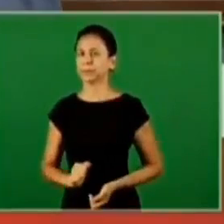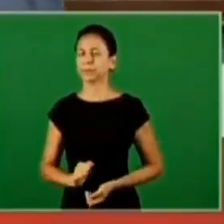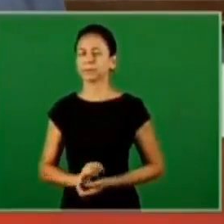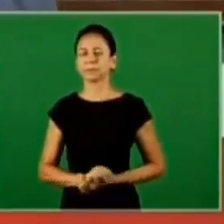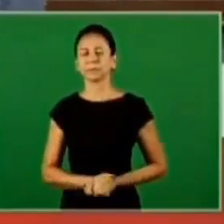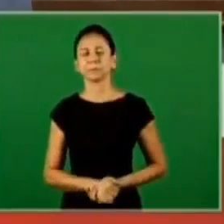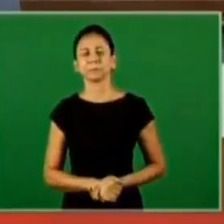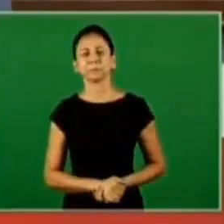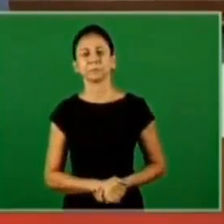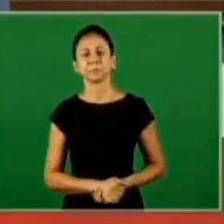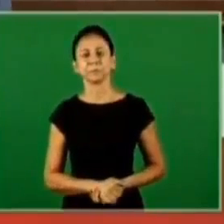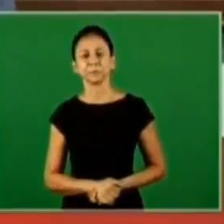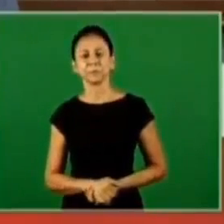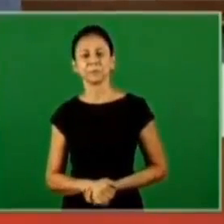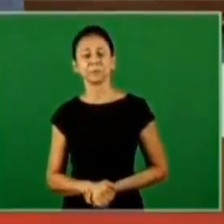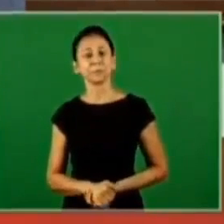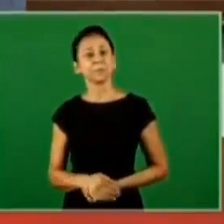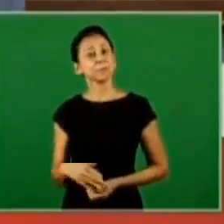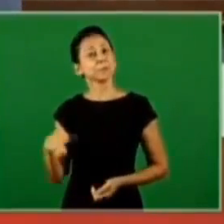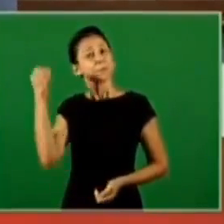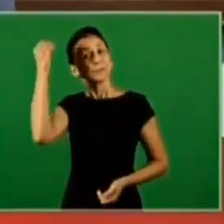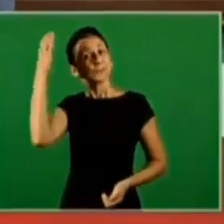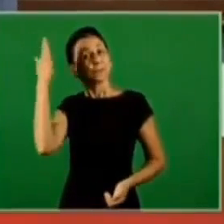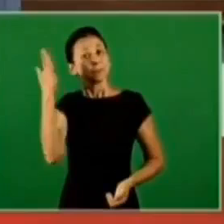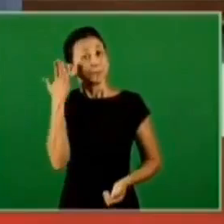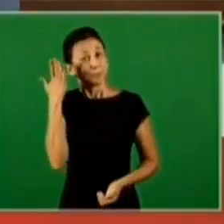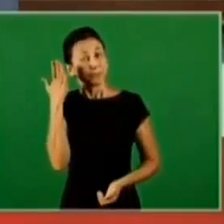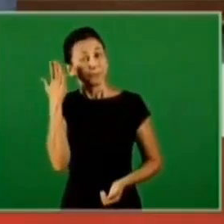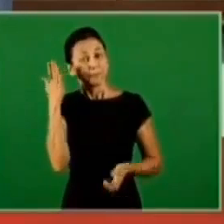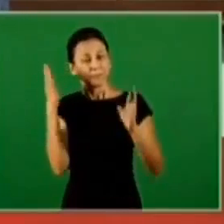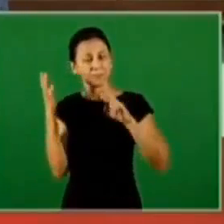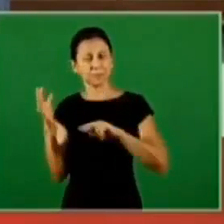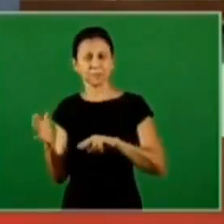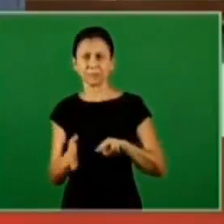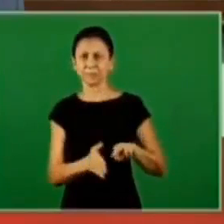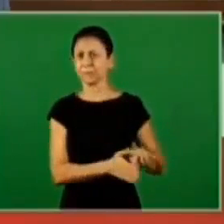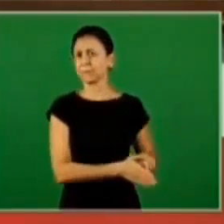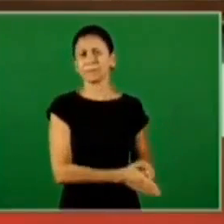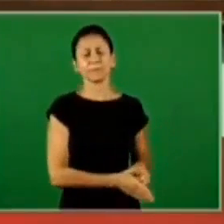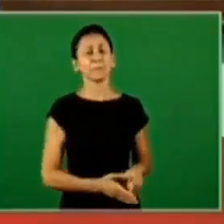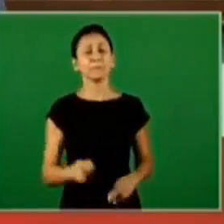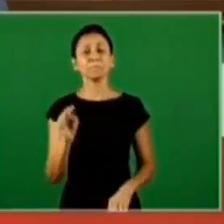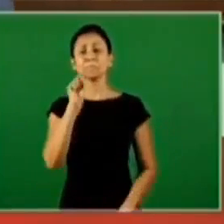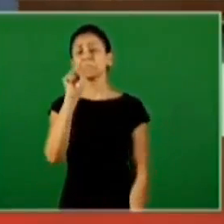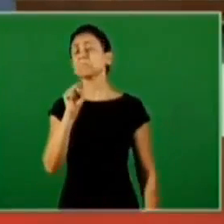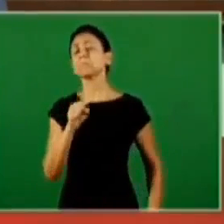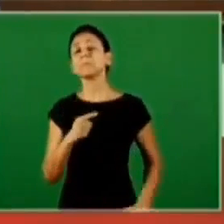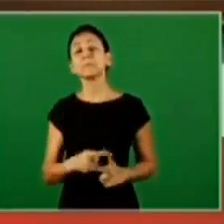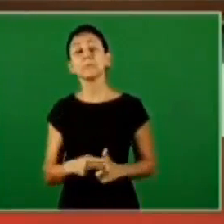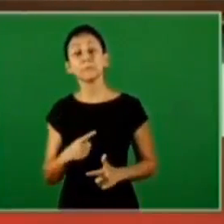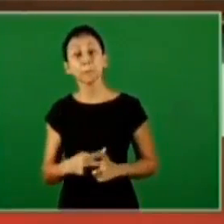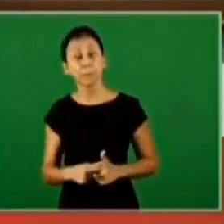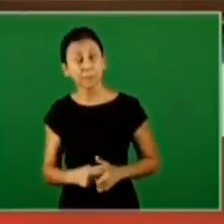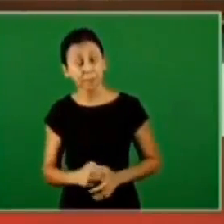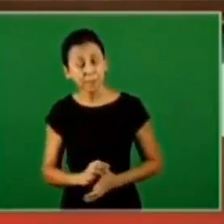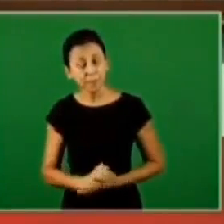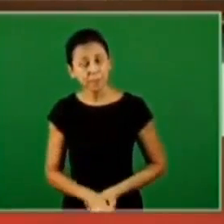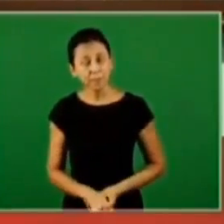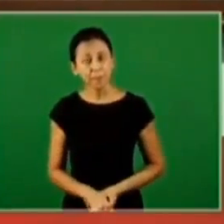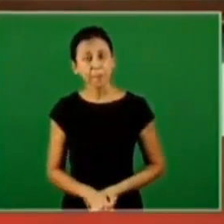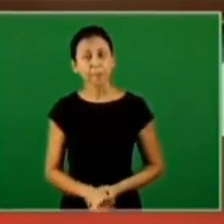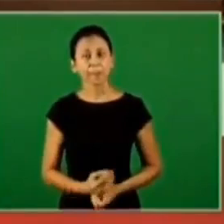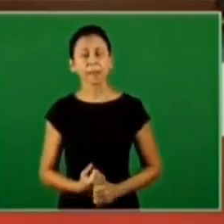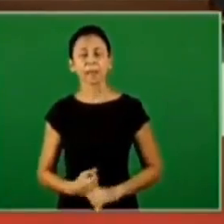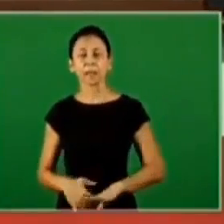But here, you want to tell me, here's revelation. Here's human reason? No. No, we want revelation. Why? Because